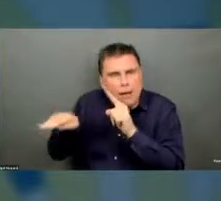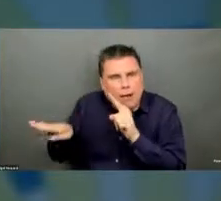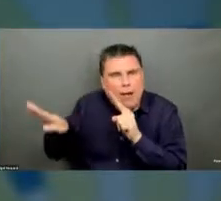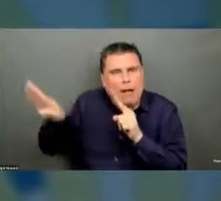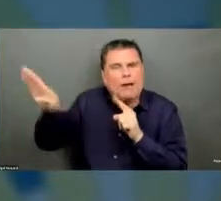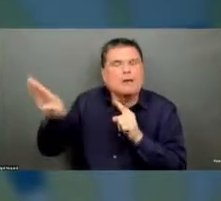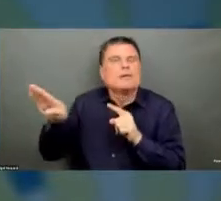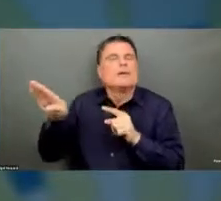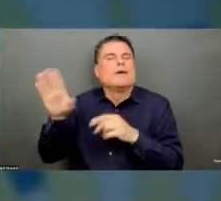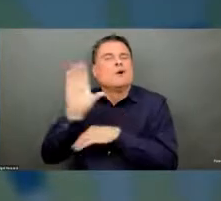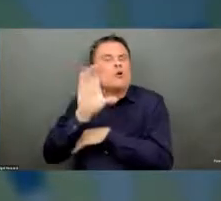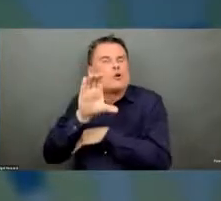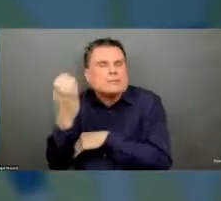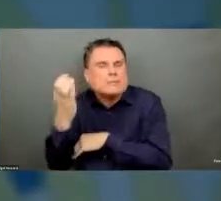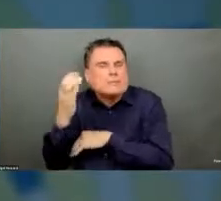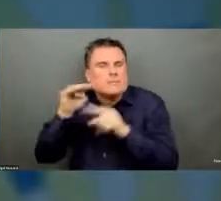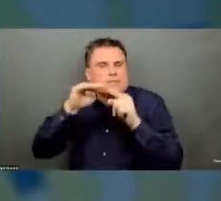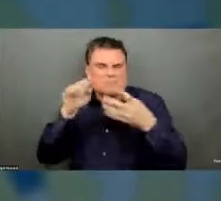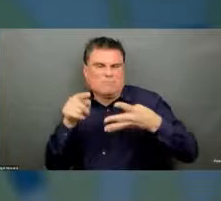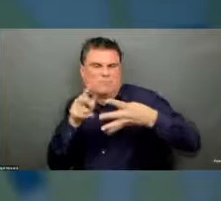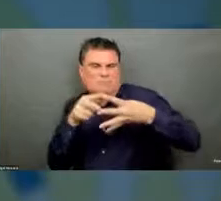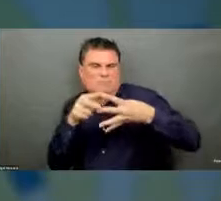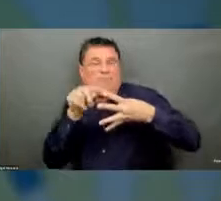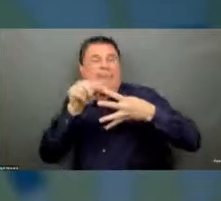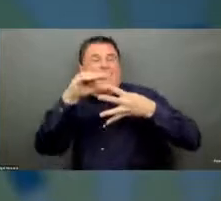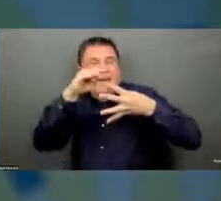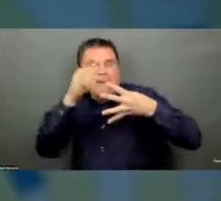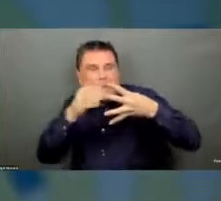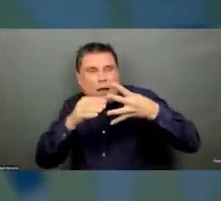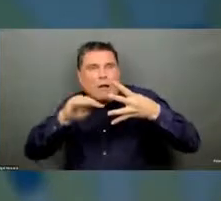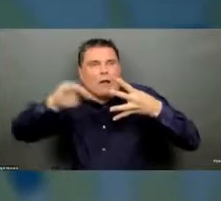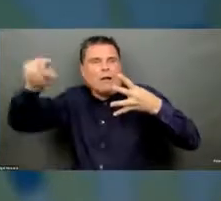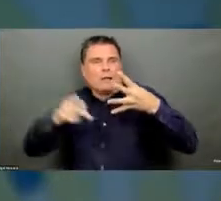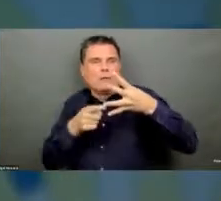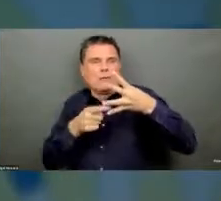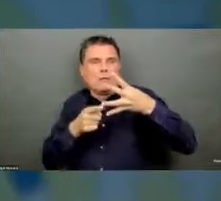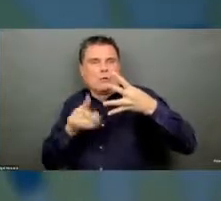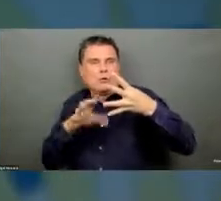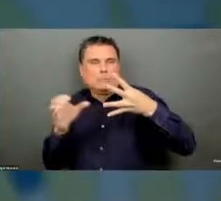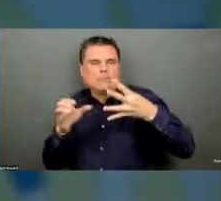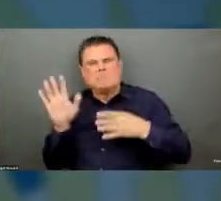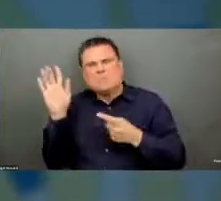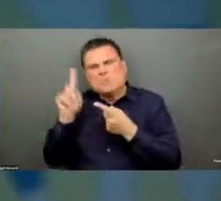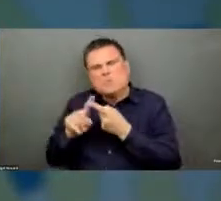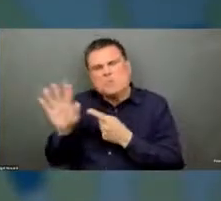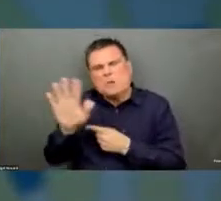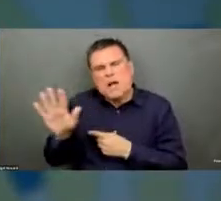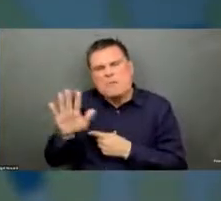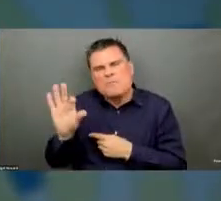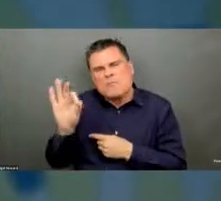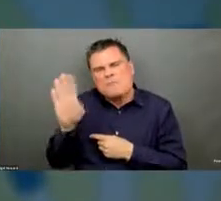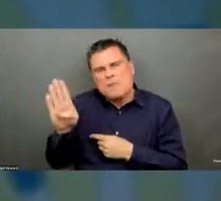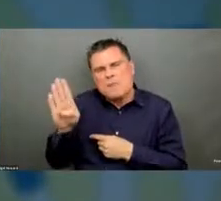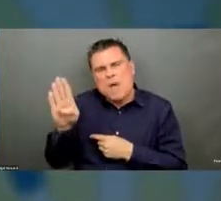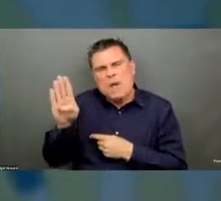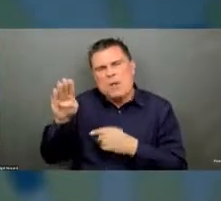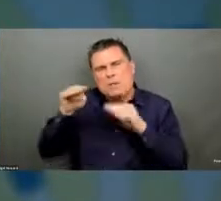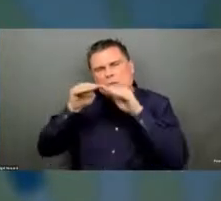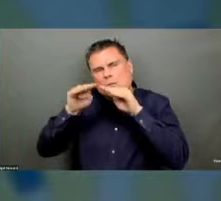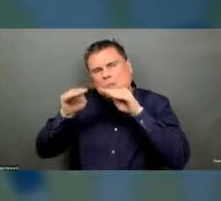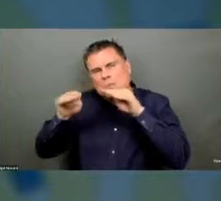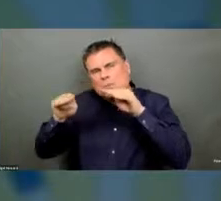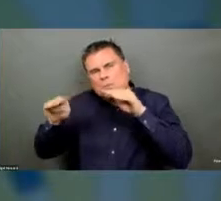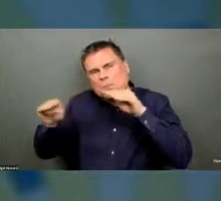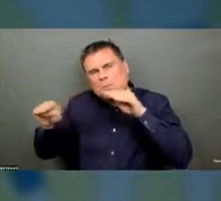steady downward trajectory until about the middle of February. Since then, we started to climb up again,